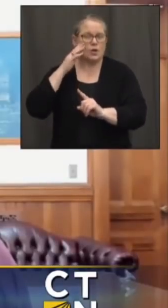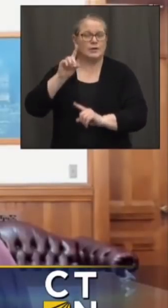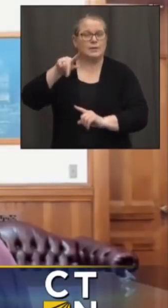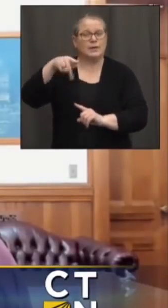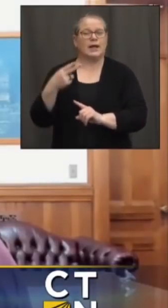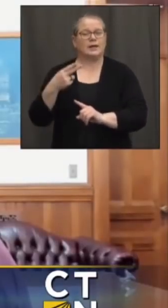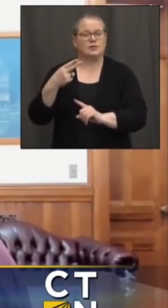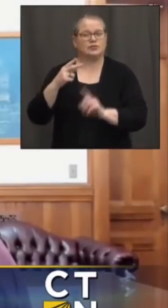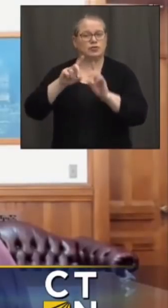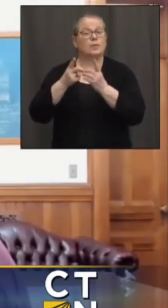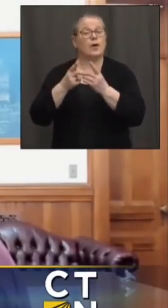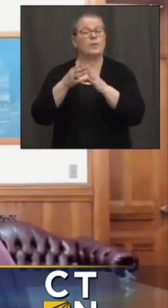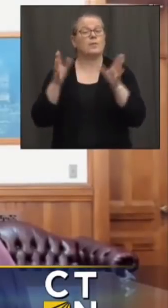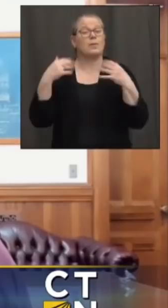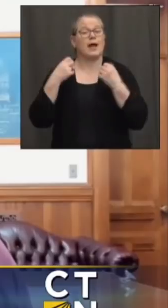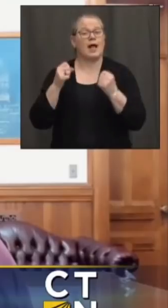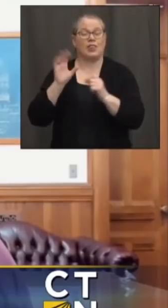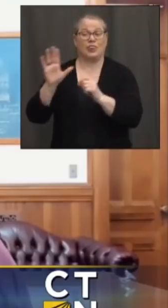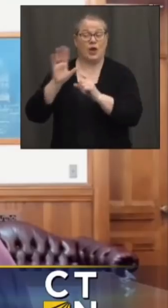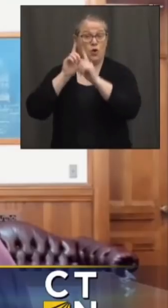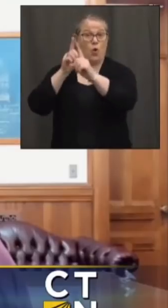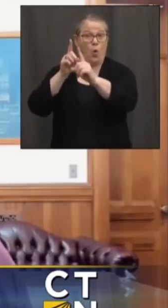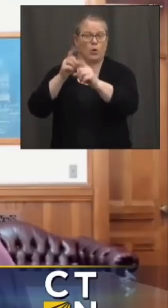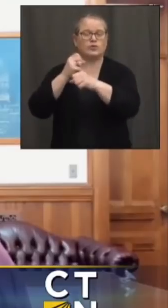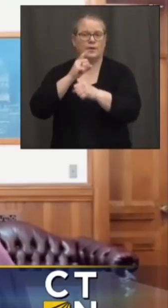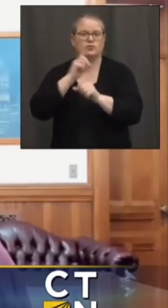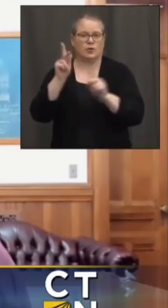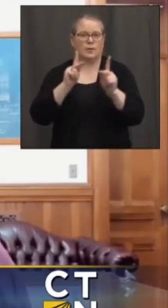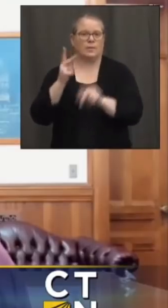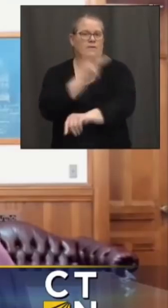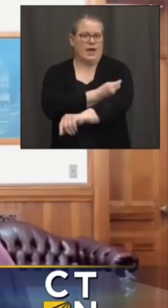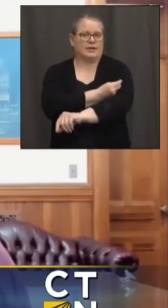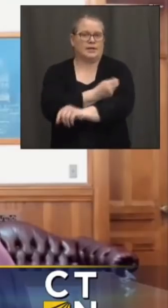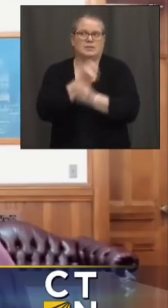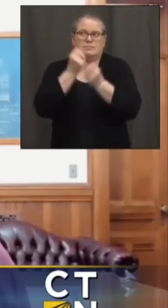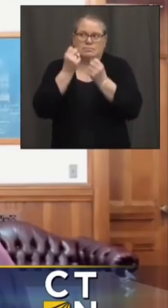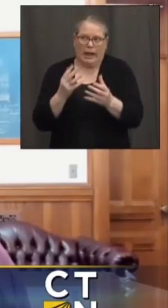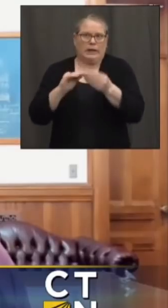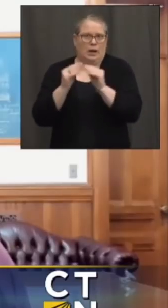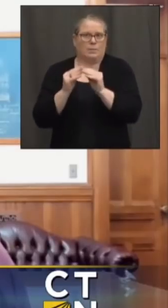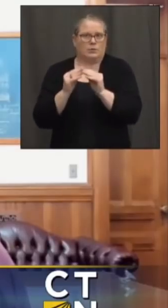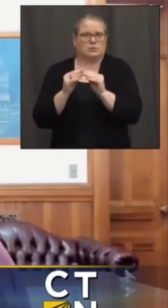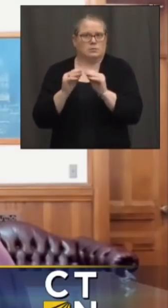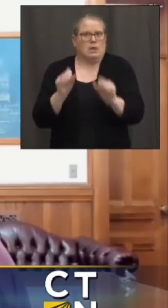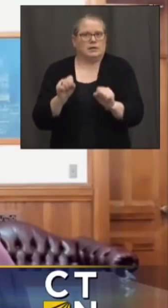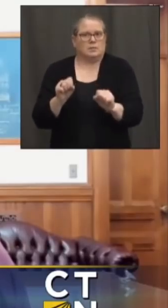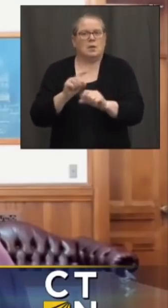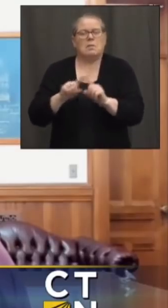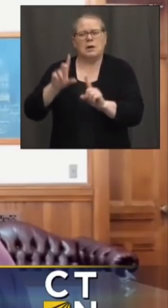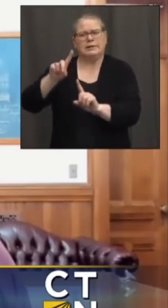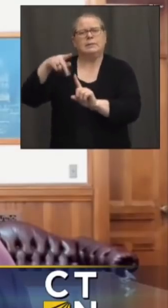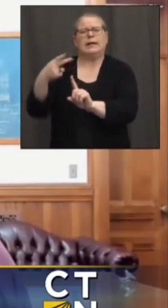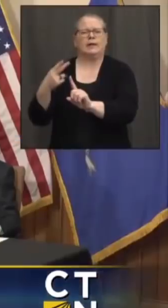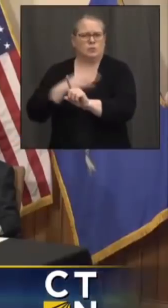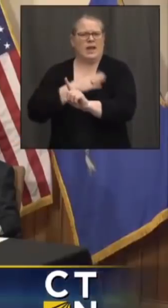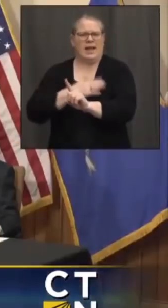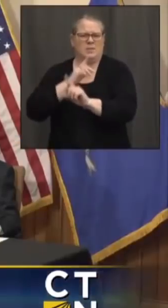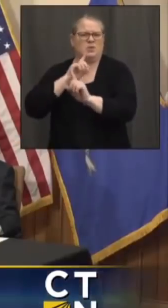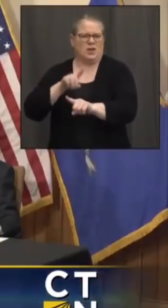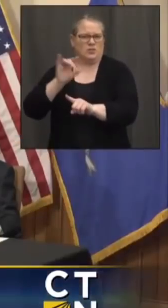and is about getting as many people vaccinated as possible. But DPH would be happy to follow up with you on that question.